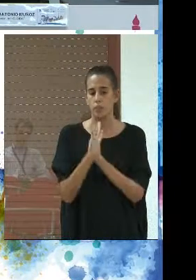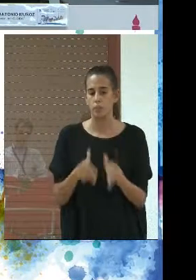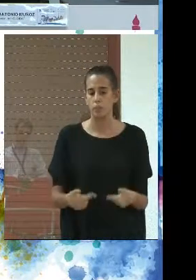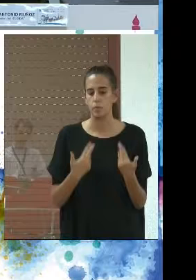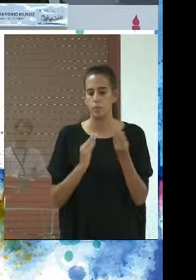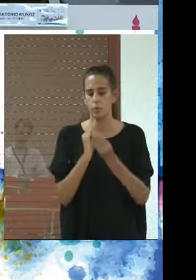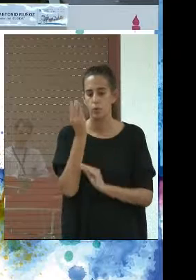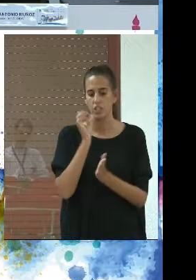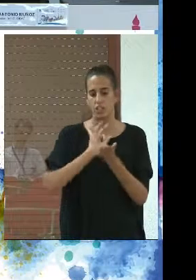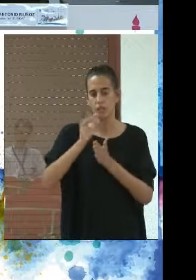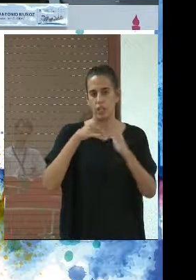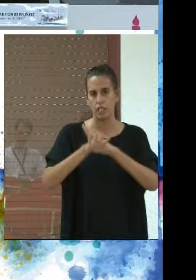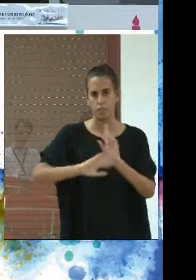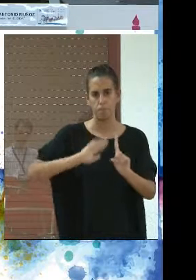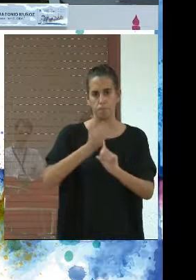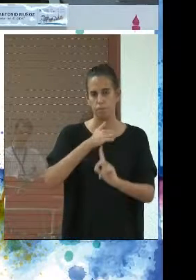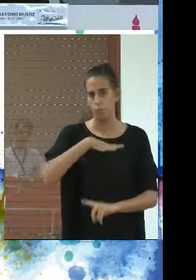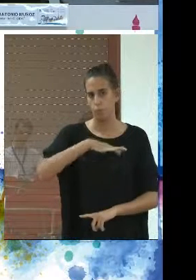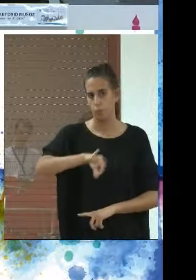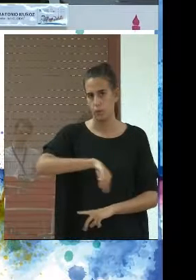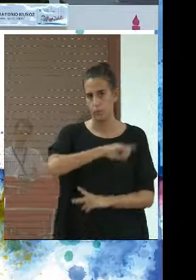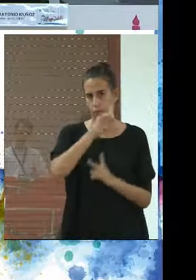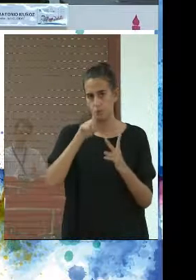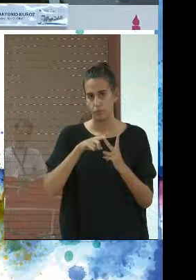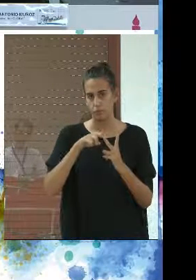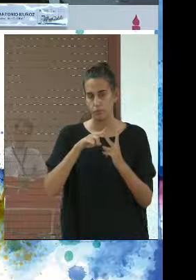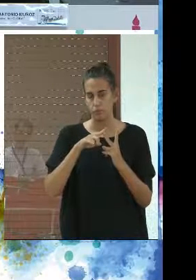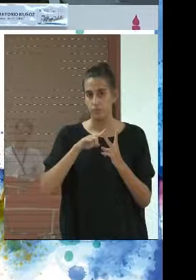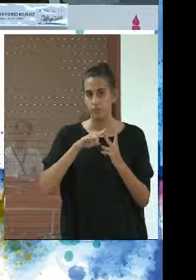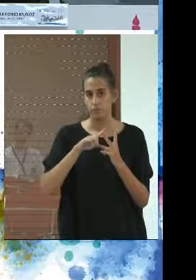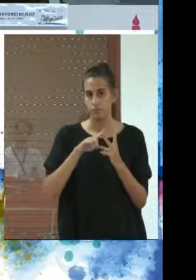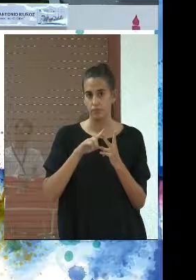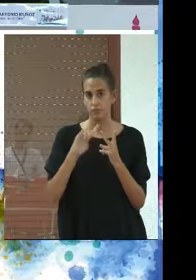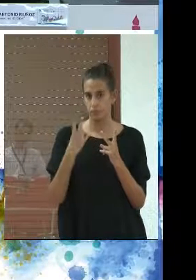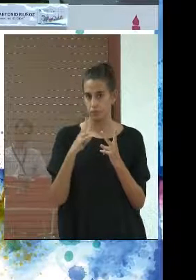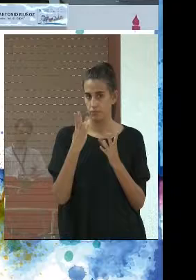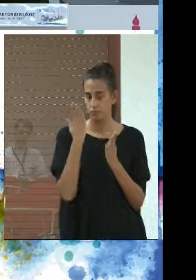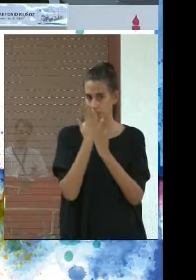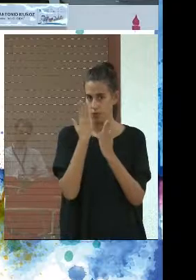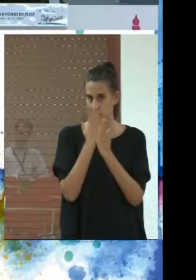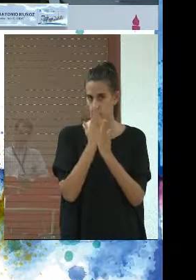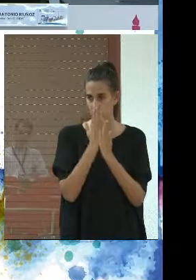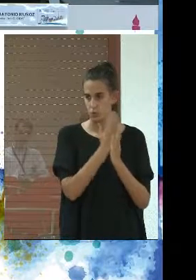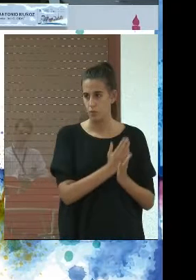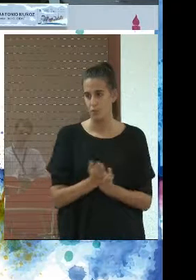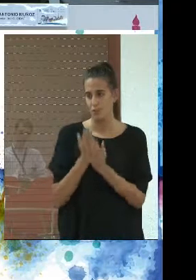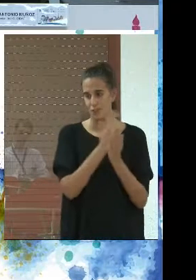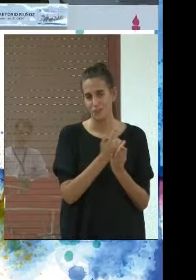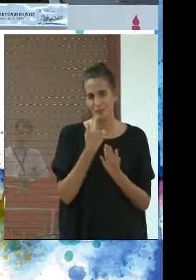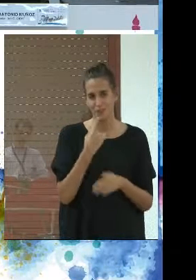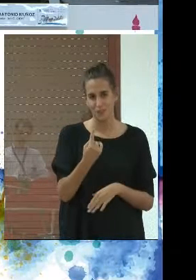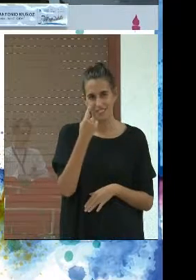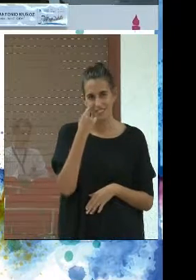lines of investigation that help us to develop accessible products. And we study, we're